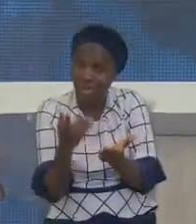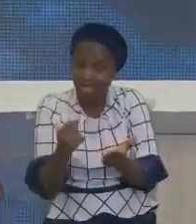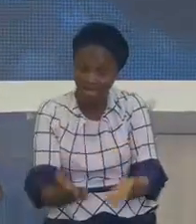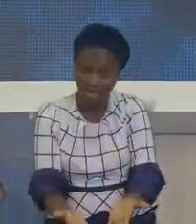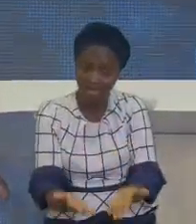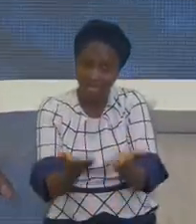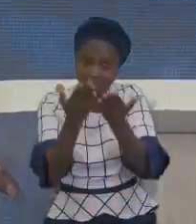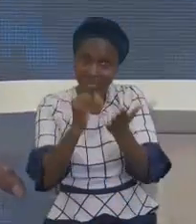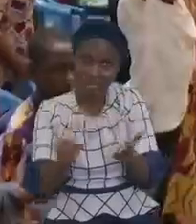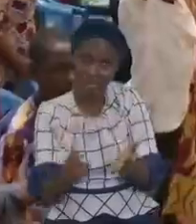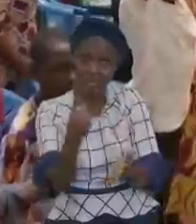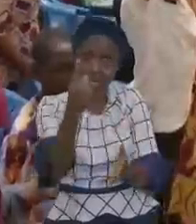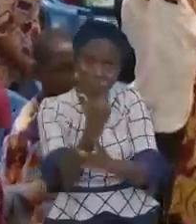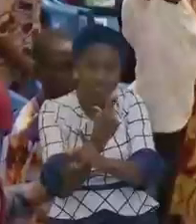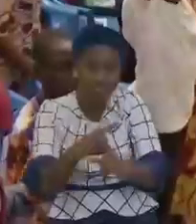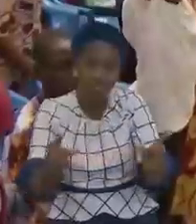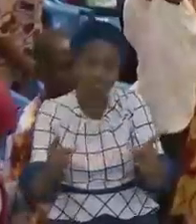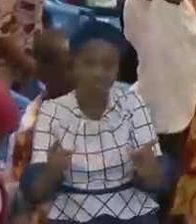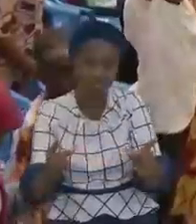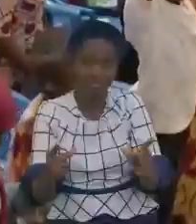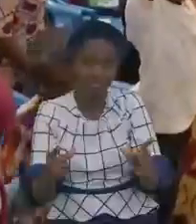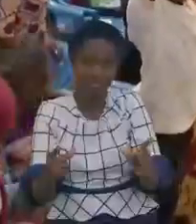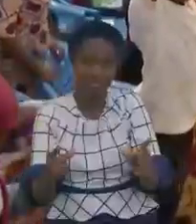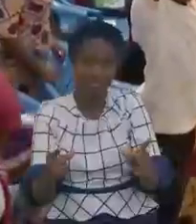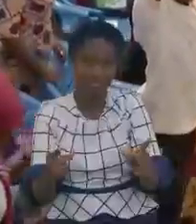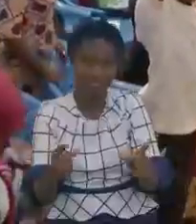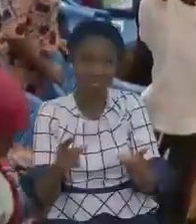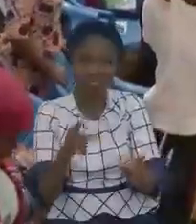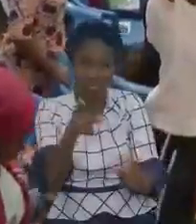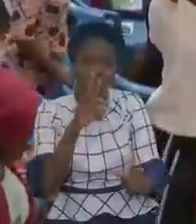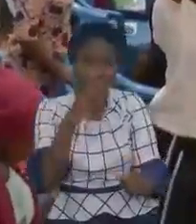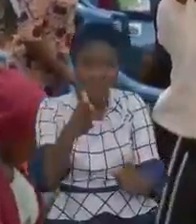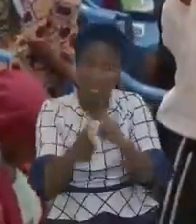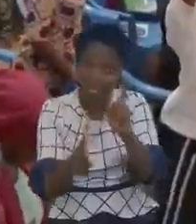Where are you? Let the Lord know you desire something good there.